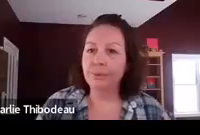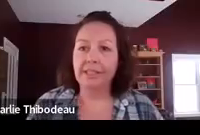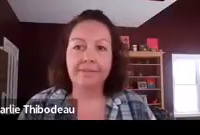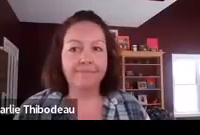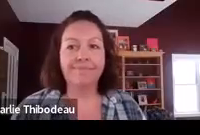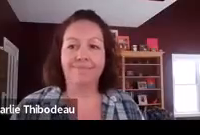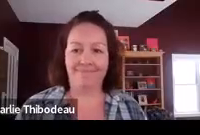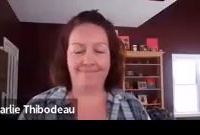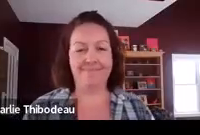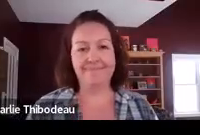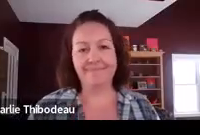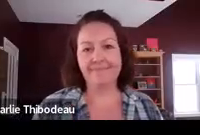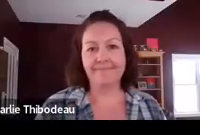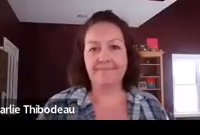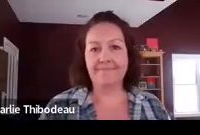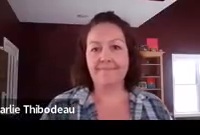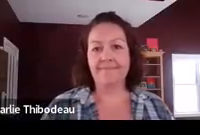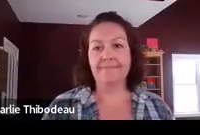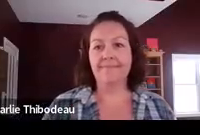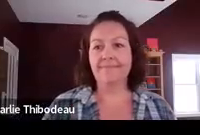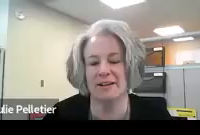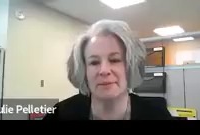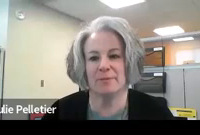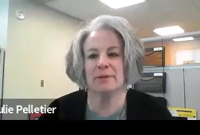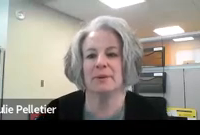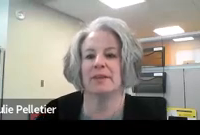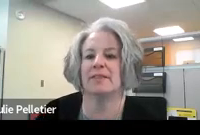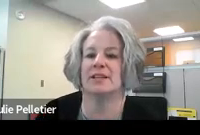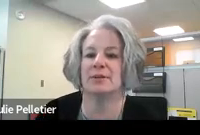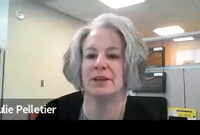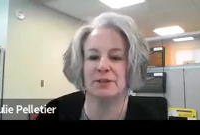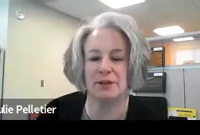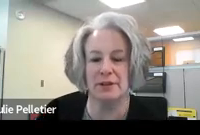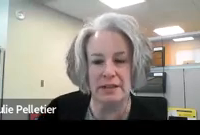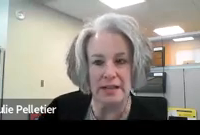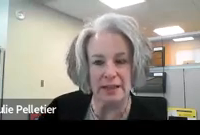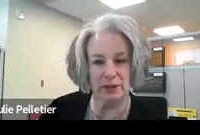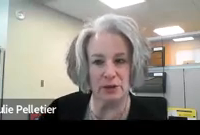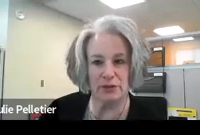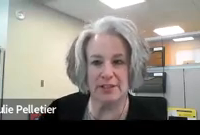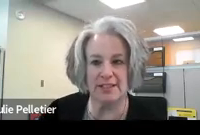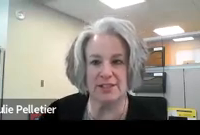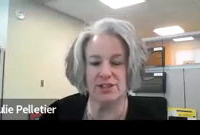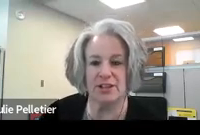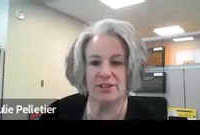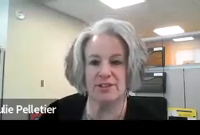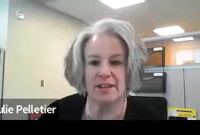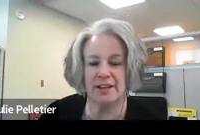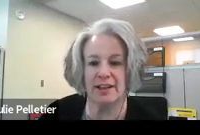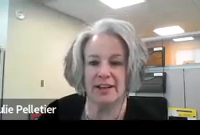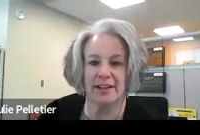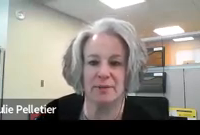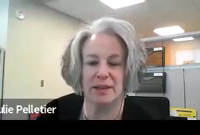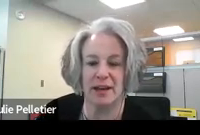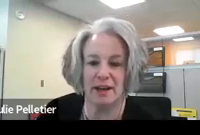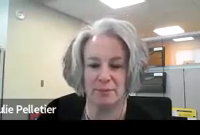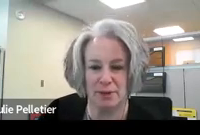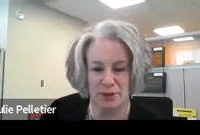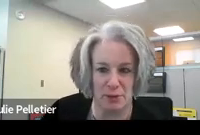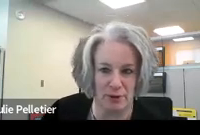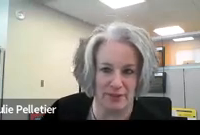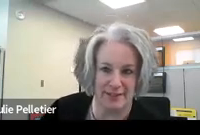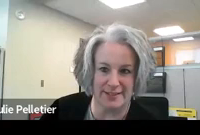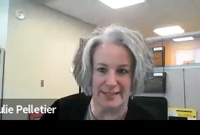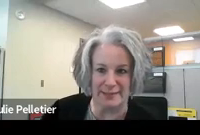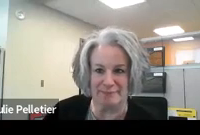And Julie. Hi, I'm Julie Pelletier. I've been with DOE for a little over 6 years, and I am the